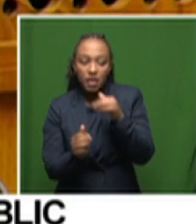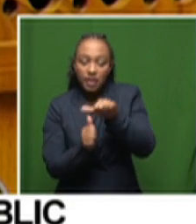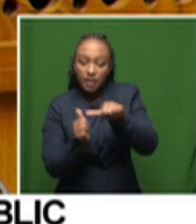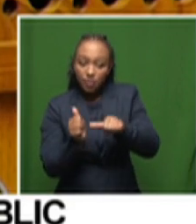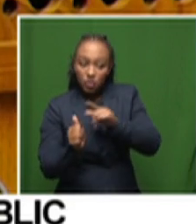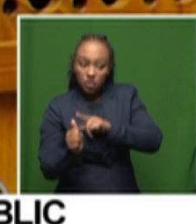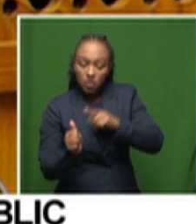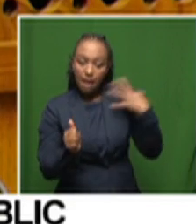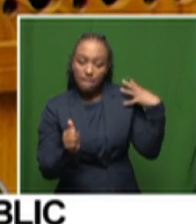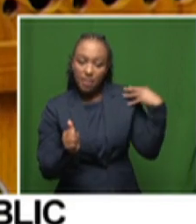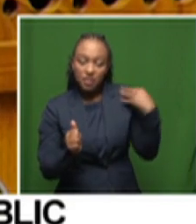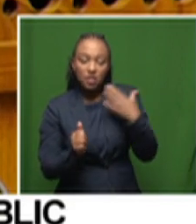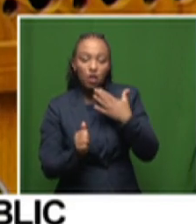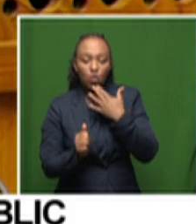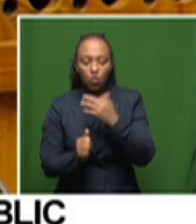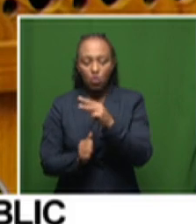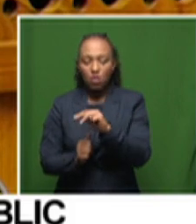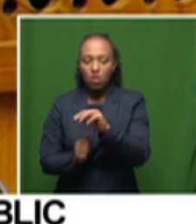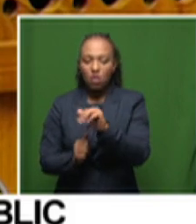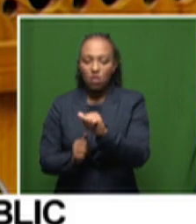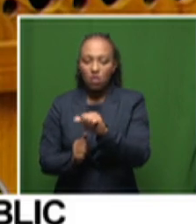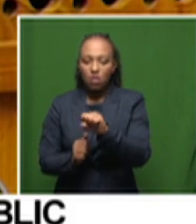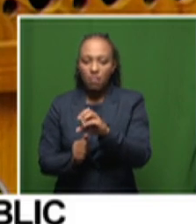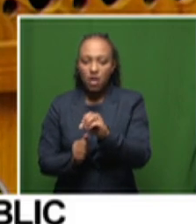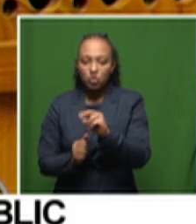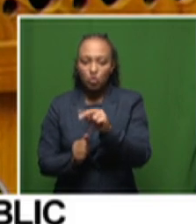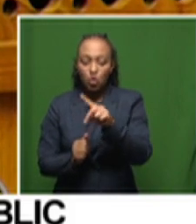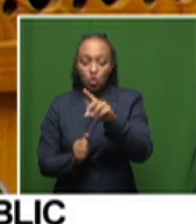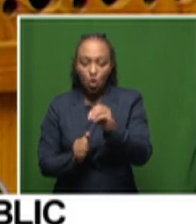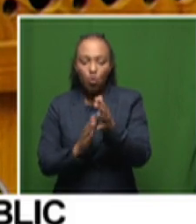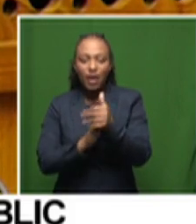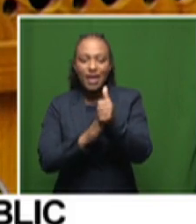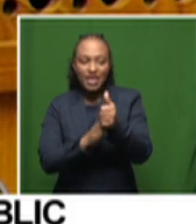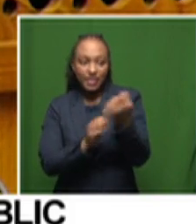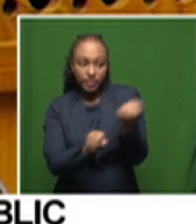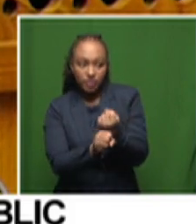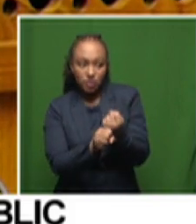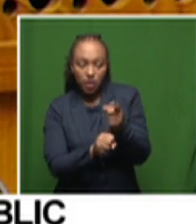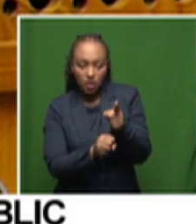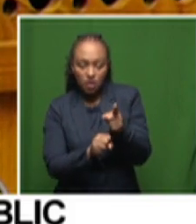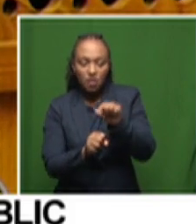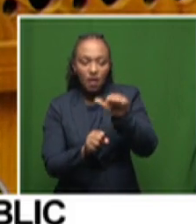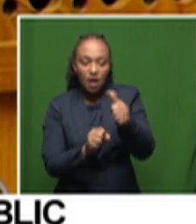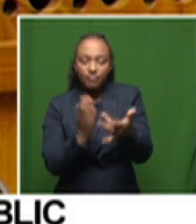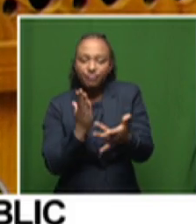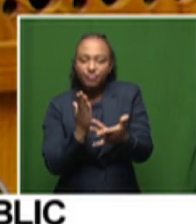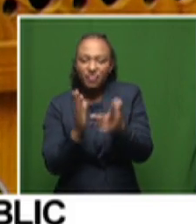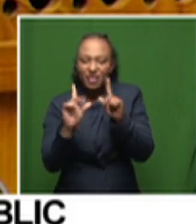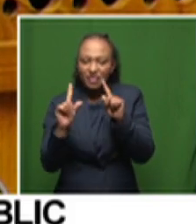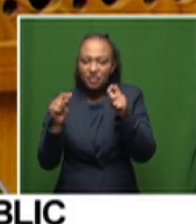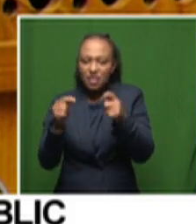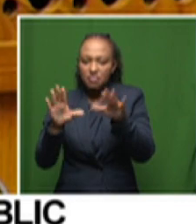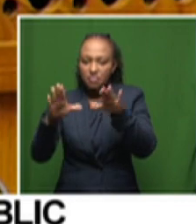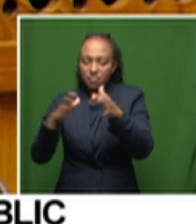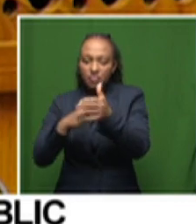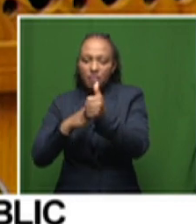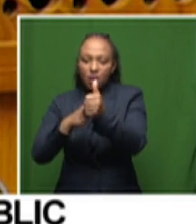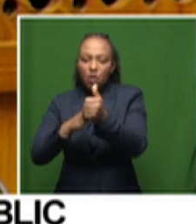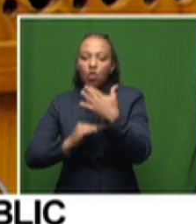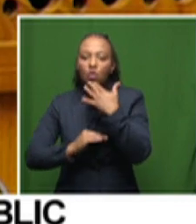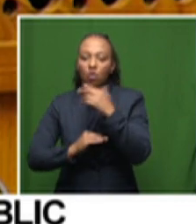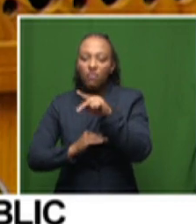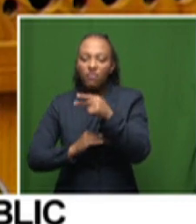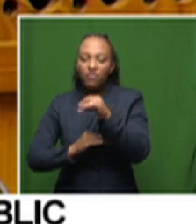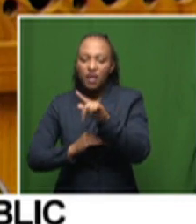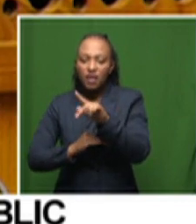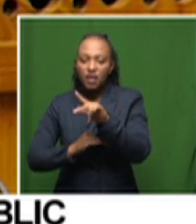Minister, Masondo, is leading this initiative, and a technical team headed by Dr. Sean Phillips will